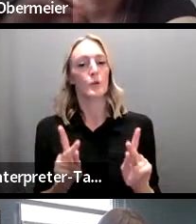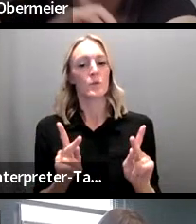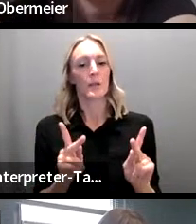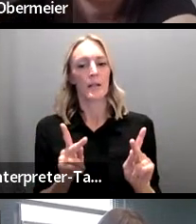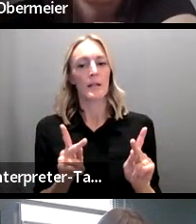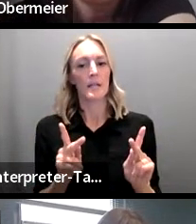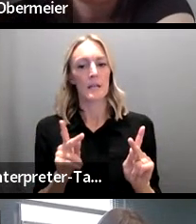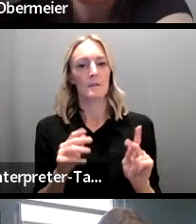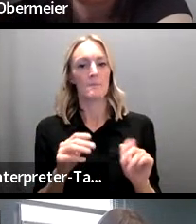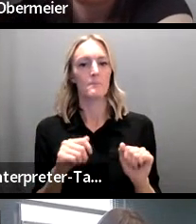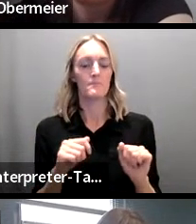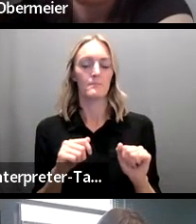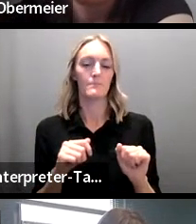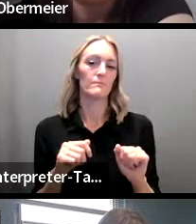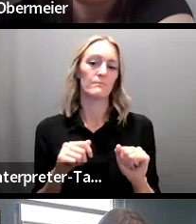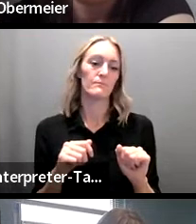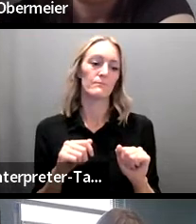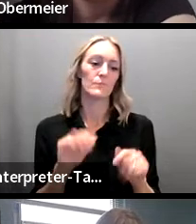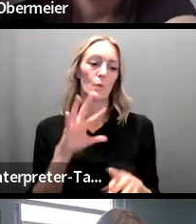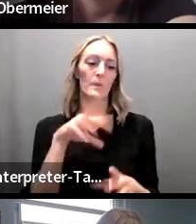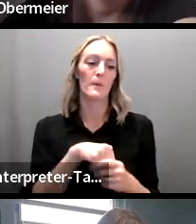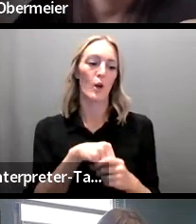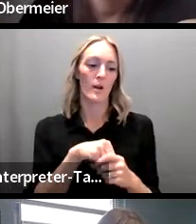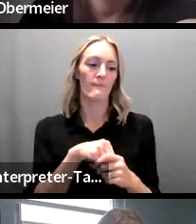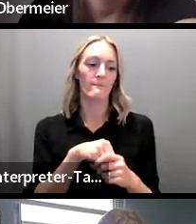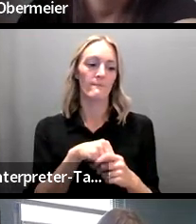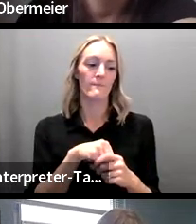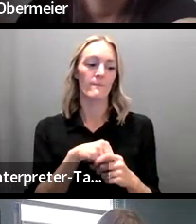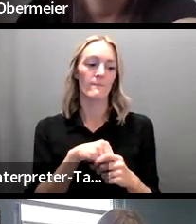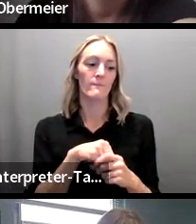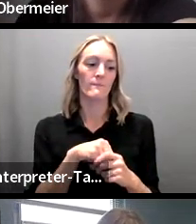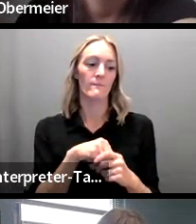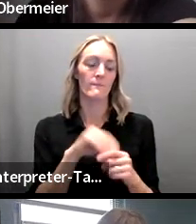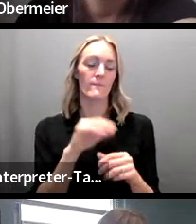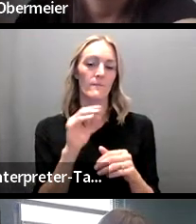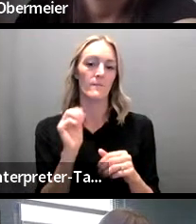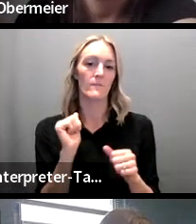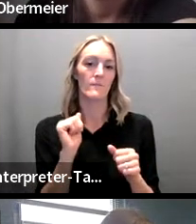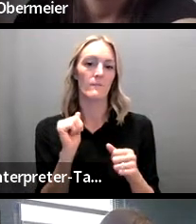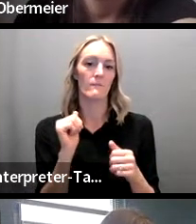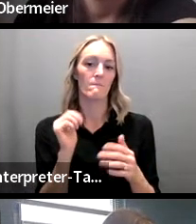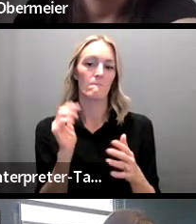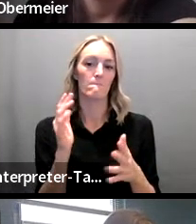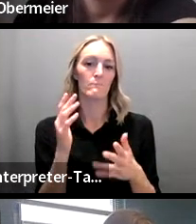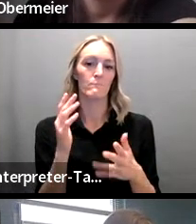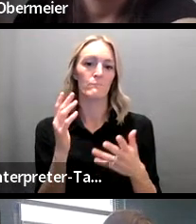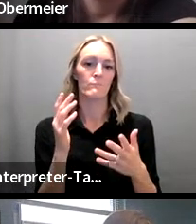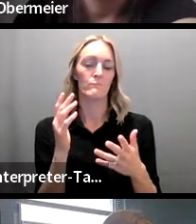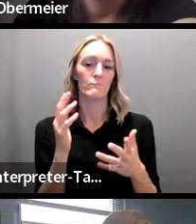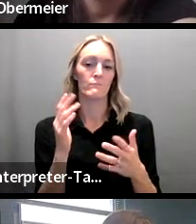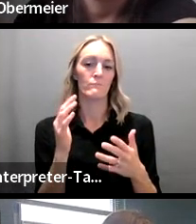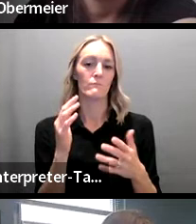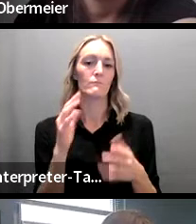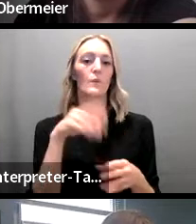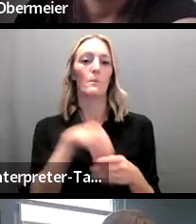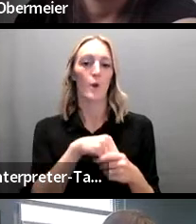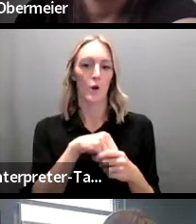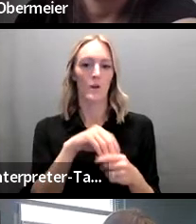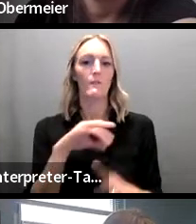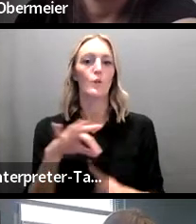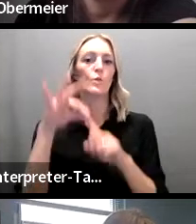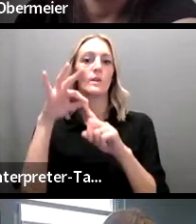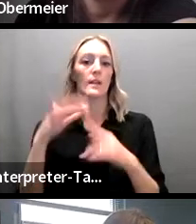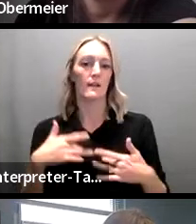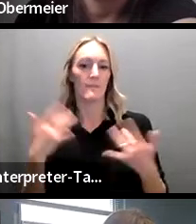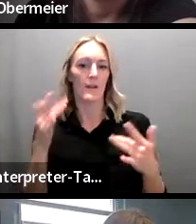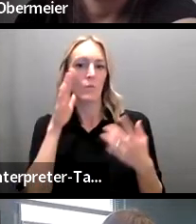not only to be part of one of the only unique events that's going to